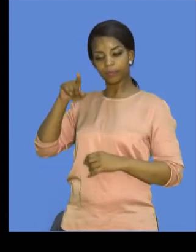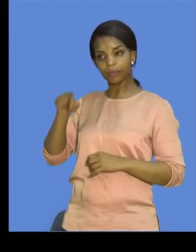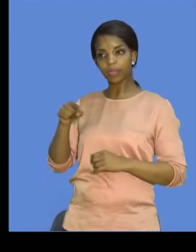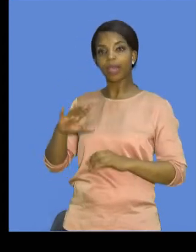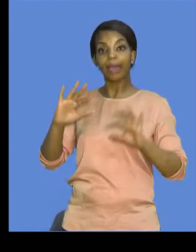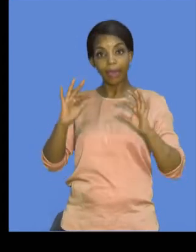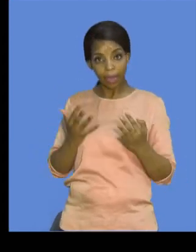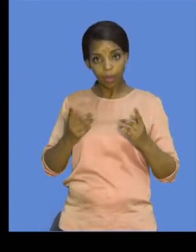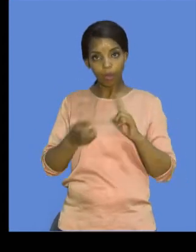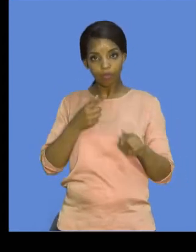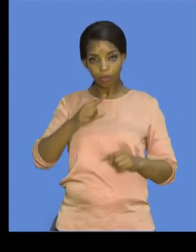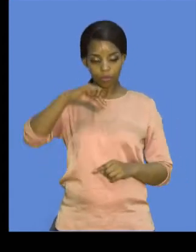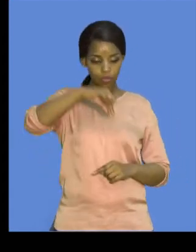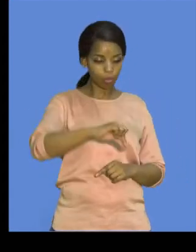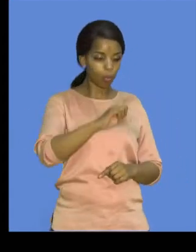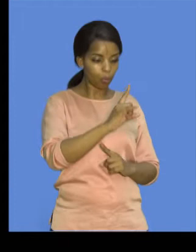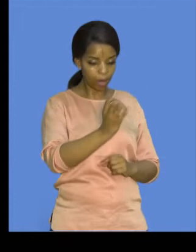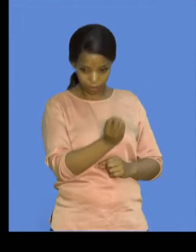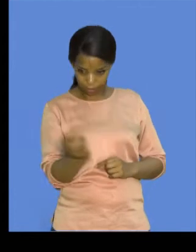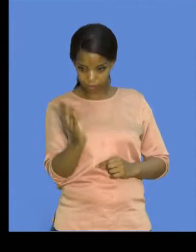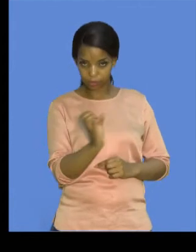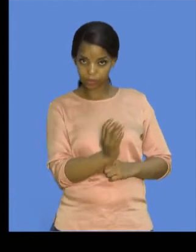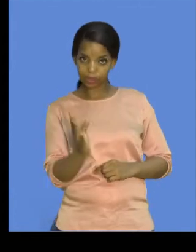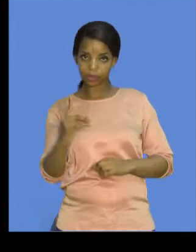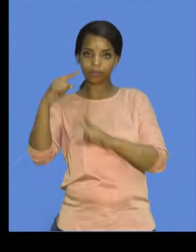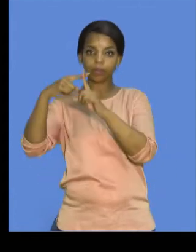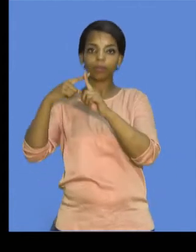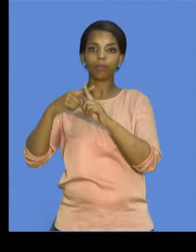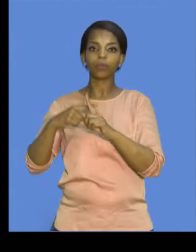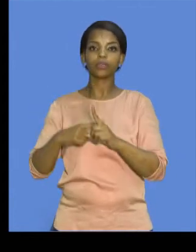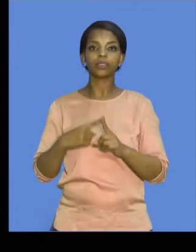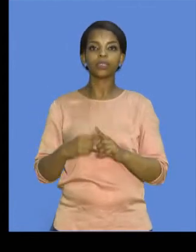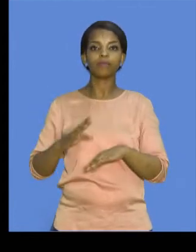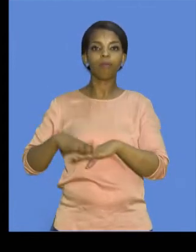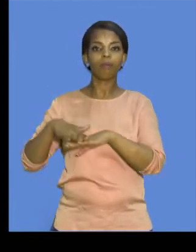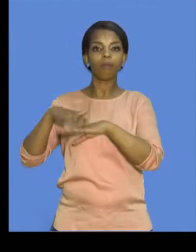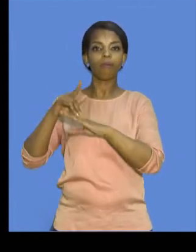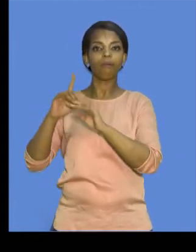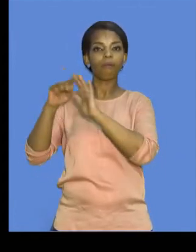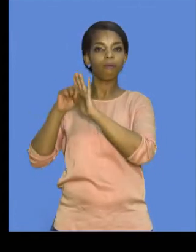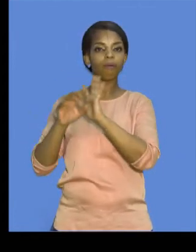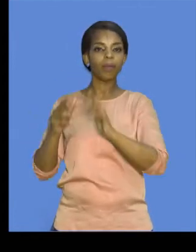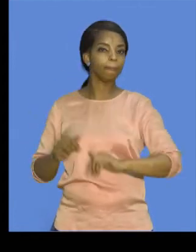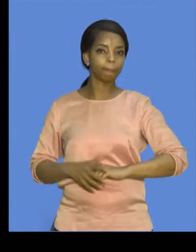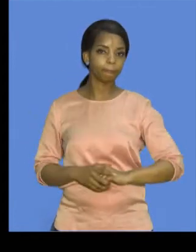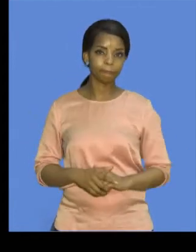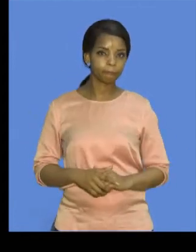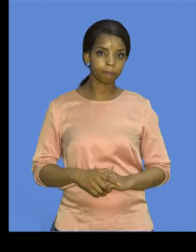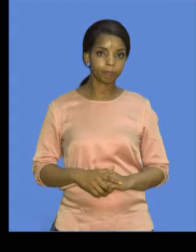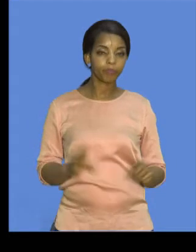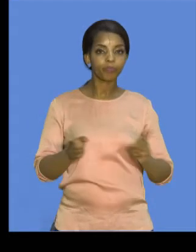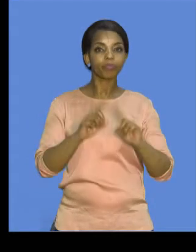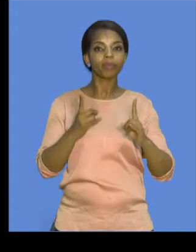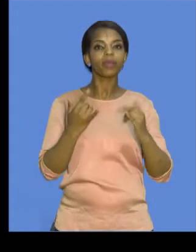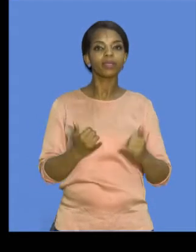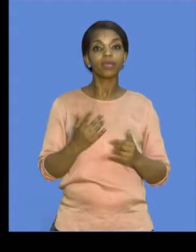Q2, while electrons were removed from Q1 to create that charge of positive 5 nanocoulombs. So